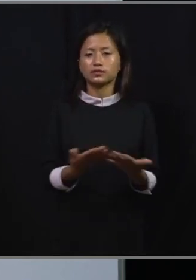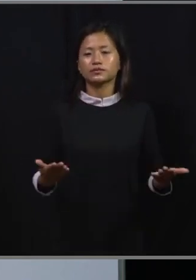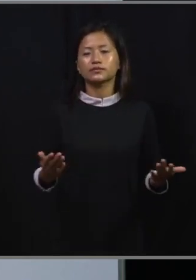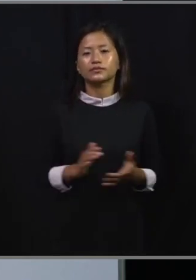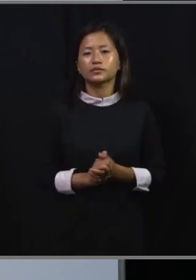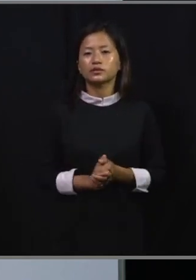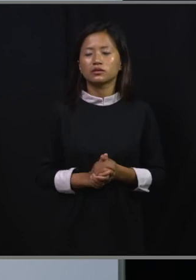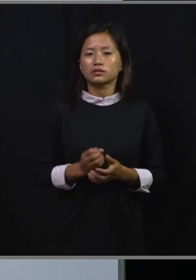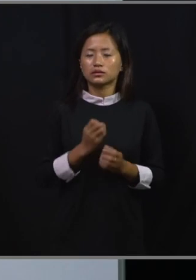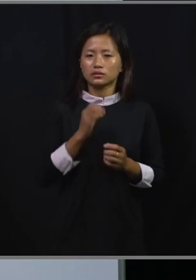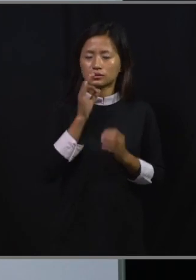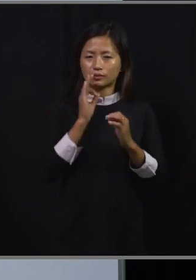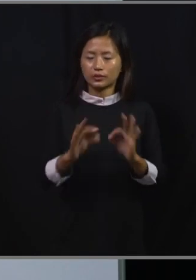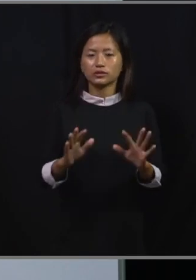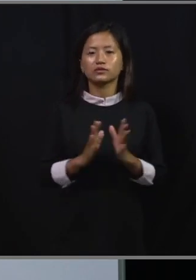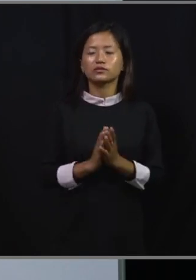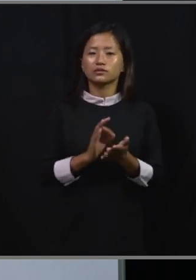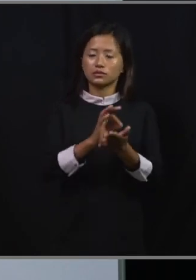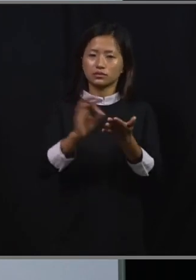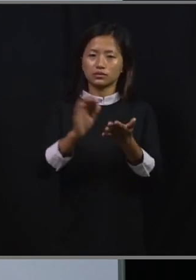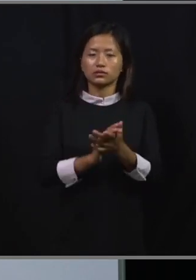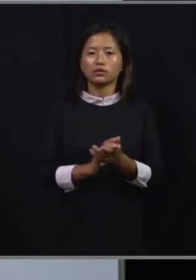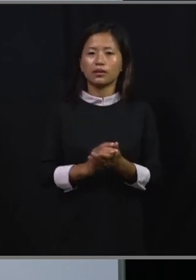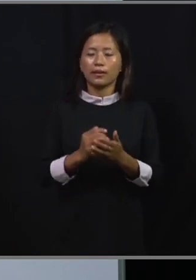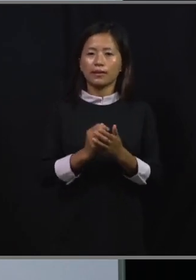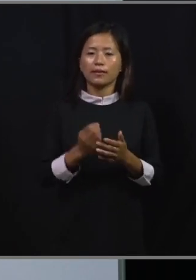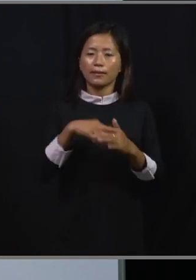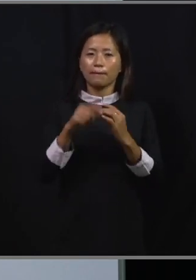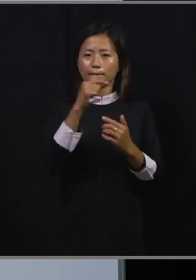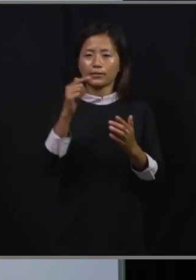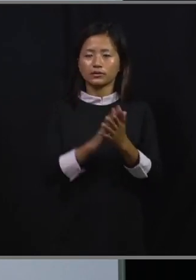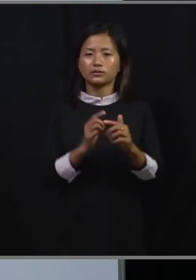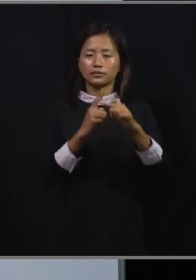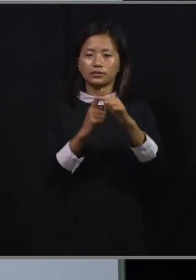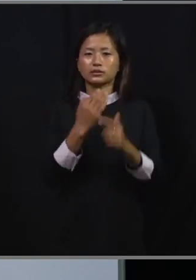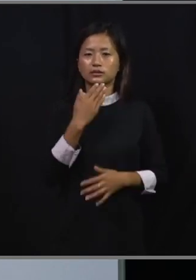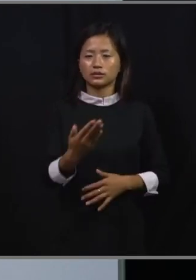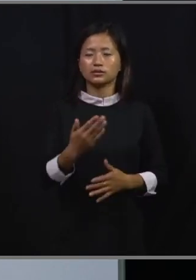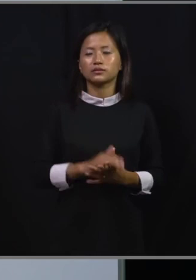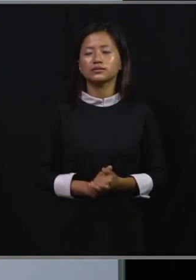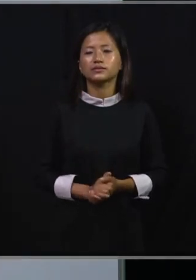and especially for the prism, you please recorrect it. You place minus in place of plus. Okay. Thank you.